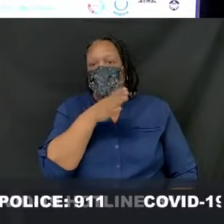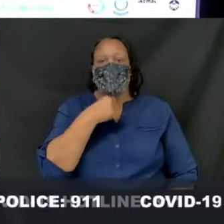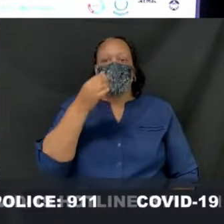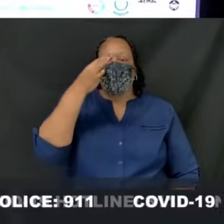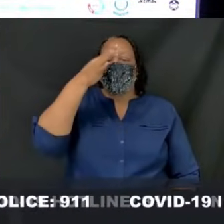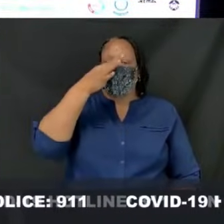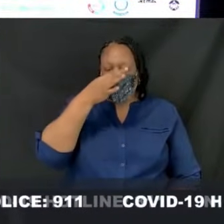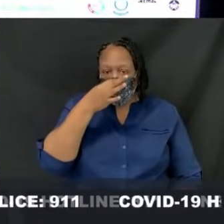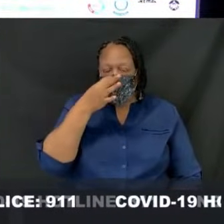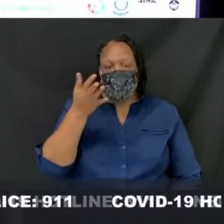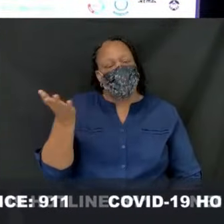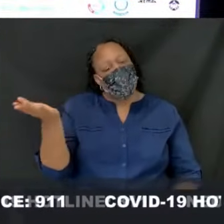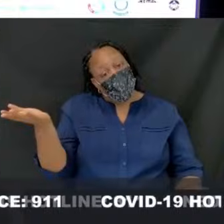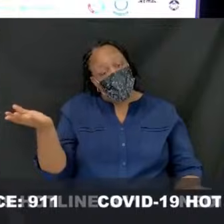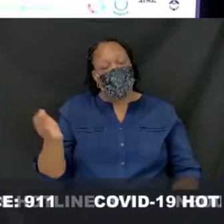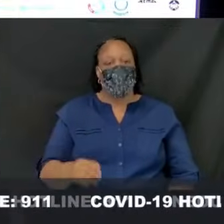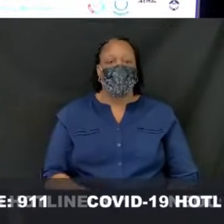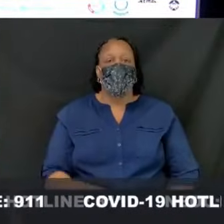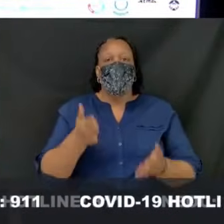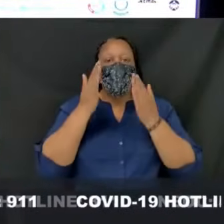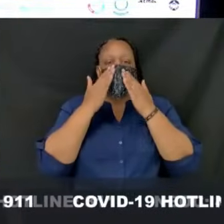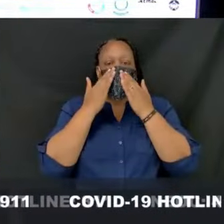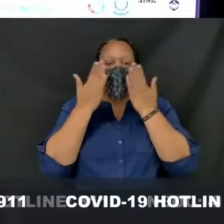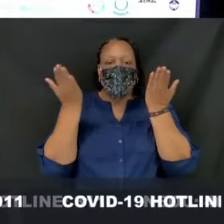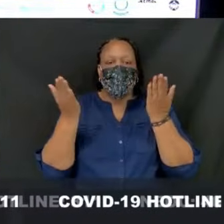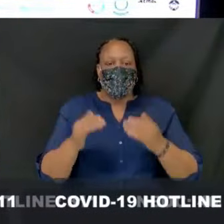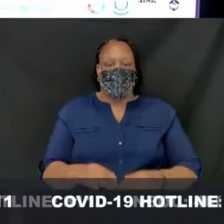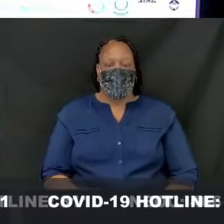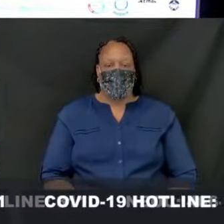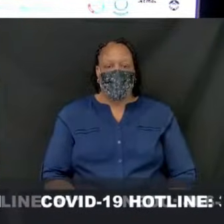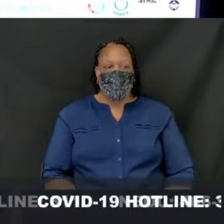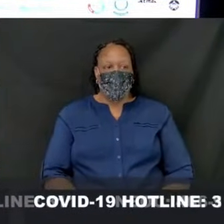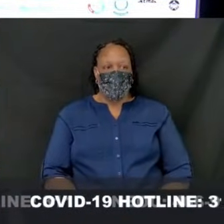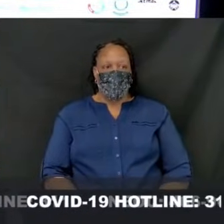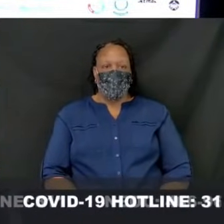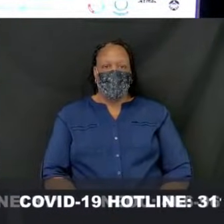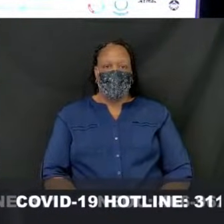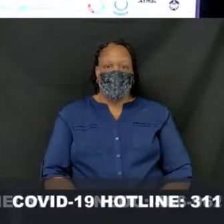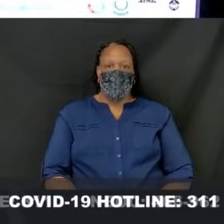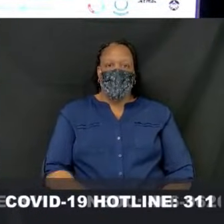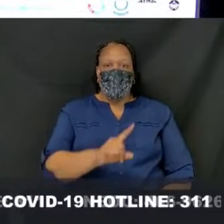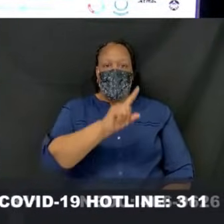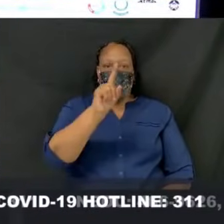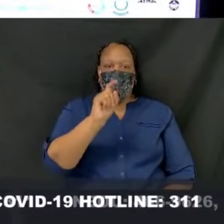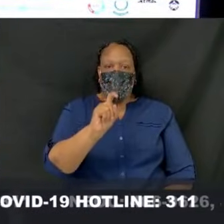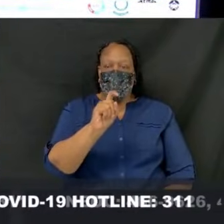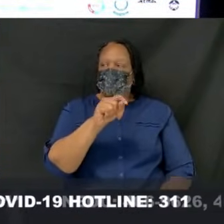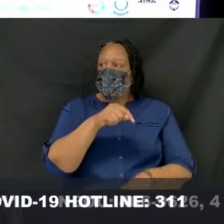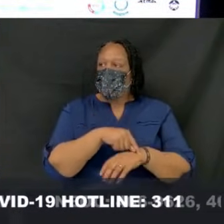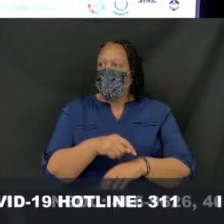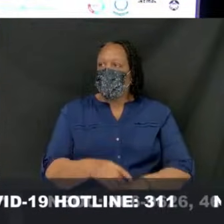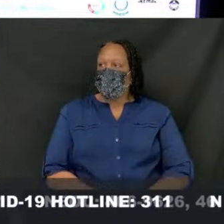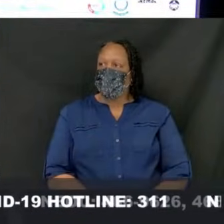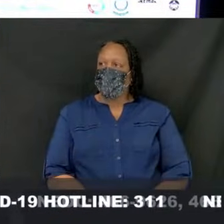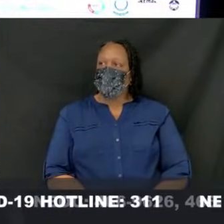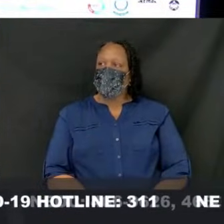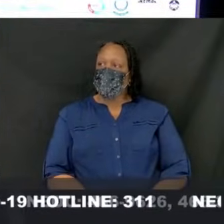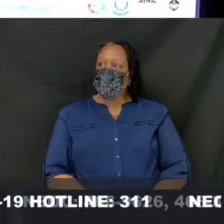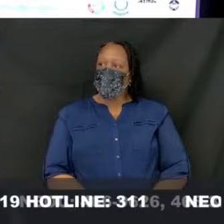The first question for today goes to Dr. Wilkinson. What is the risk